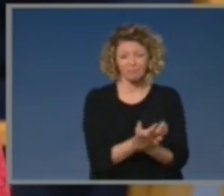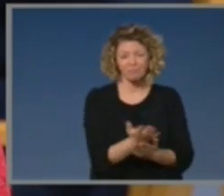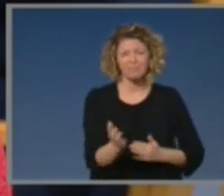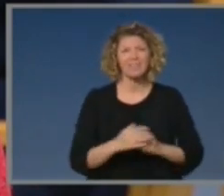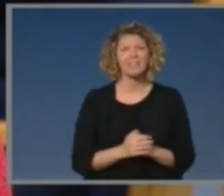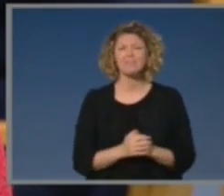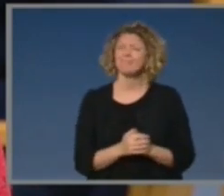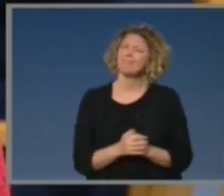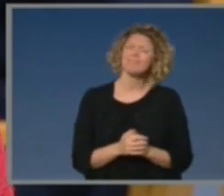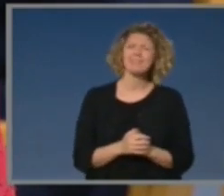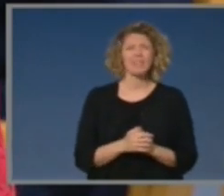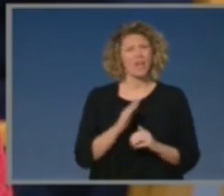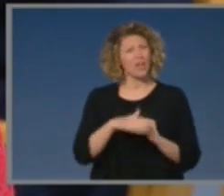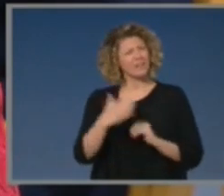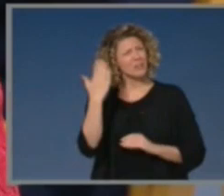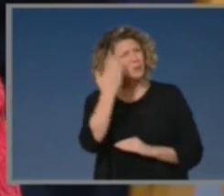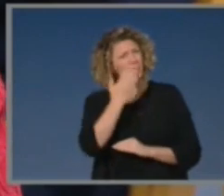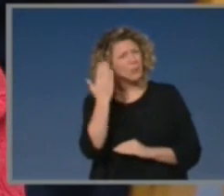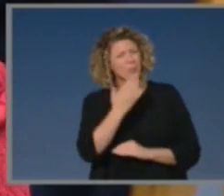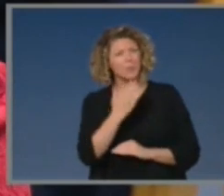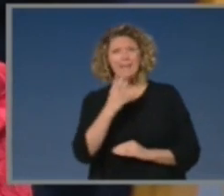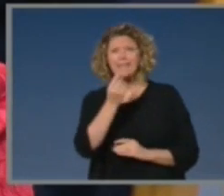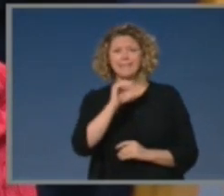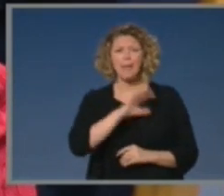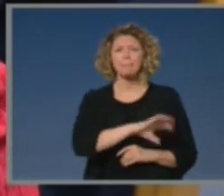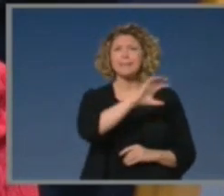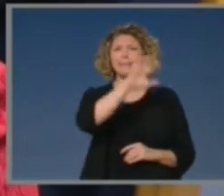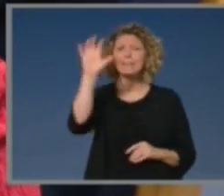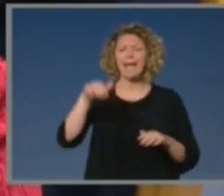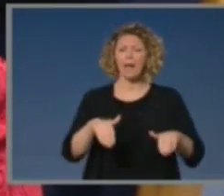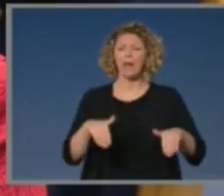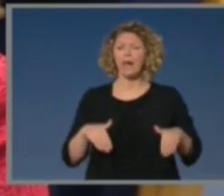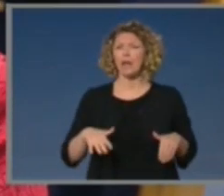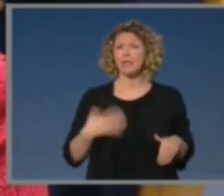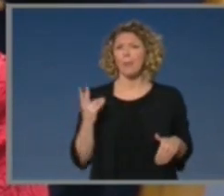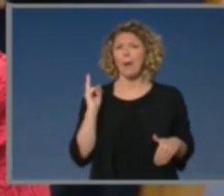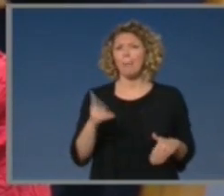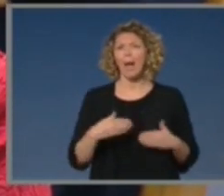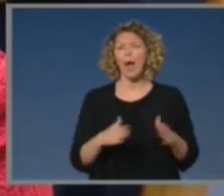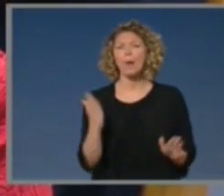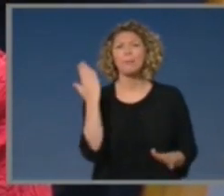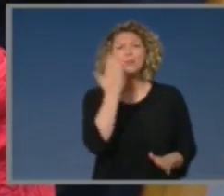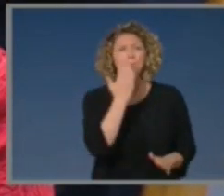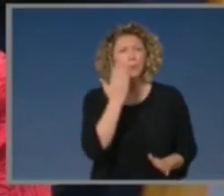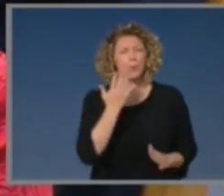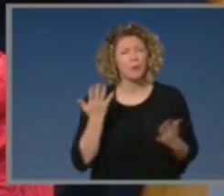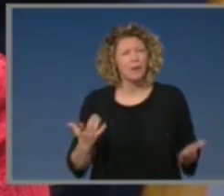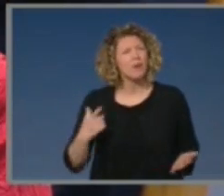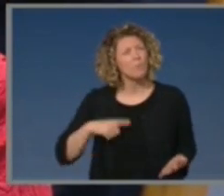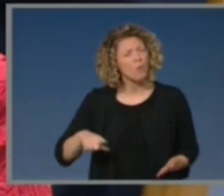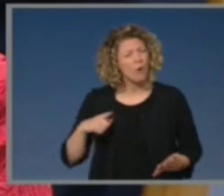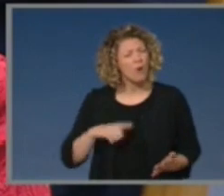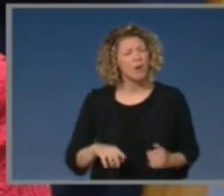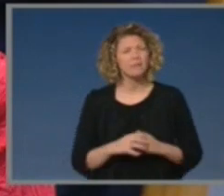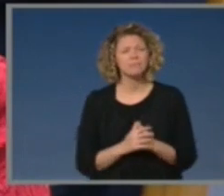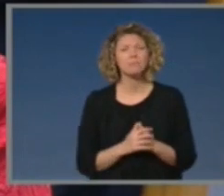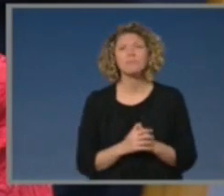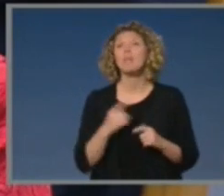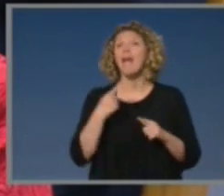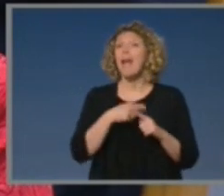reopening schools in a widespread way? And Mr Power, you've also said just now that there are some businesses that are ready